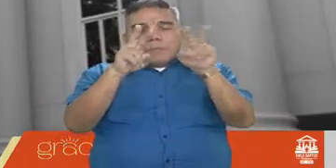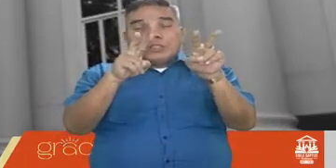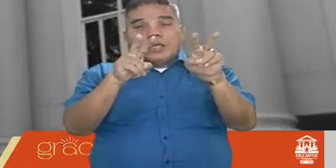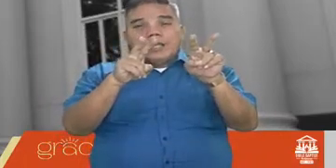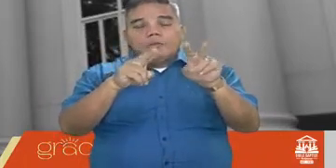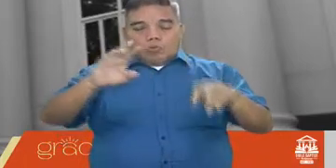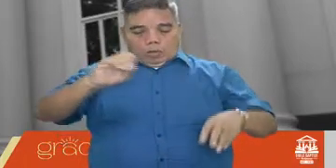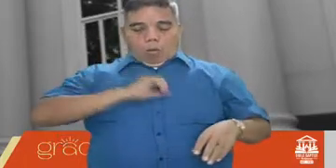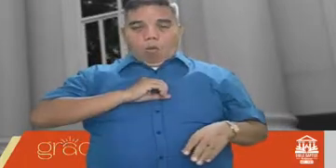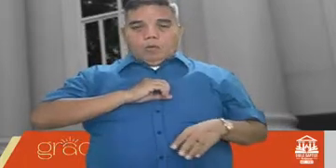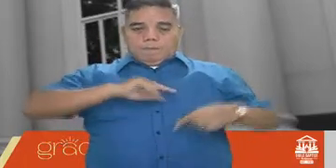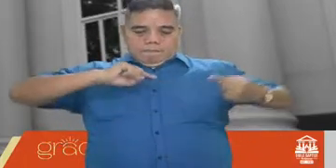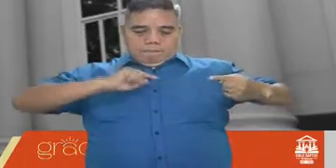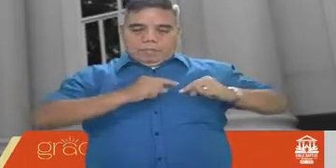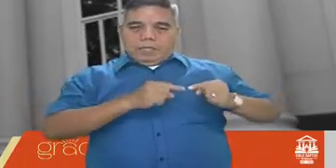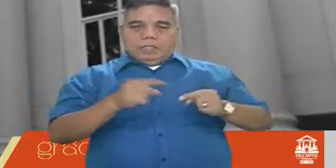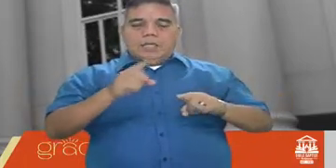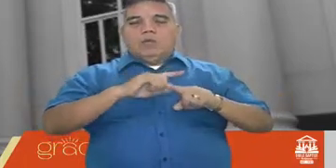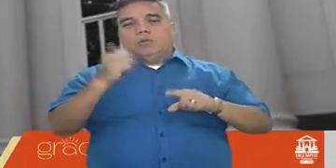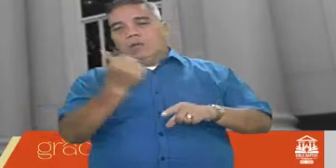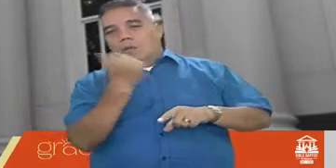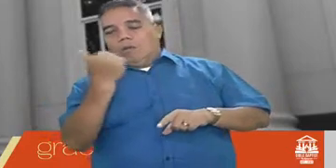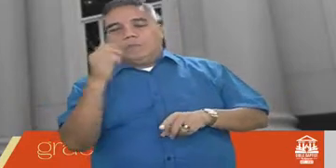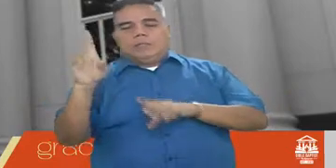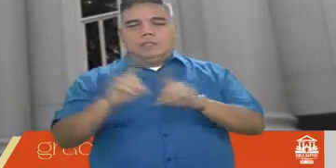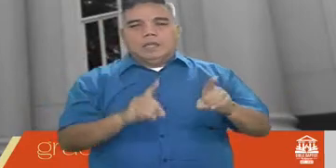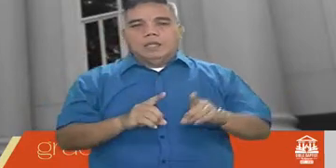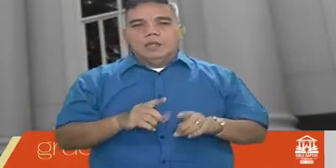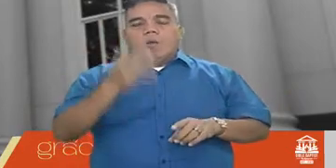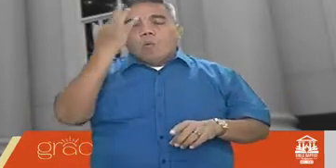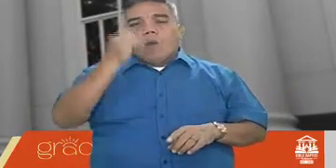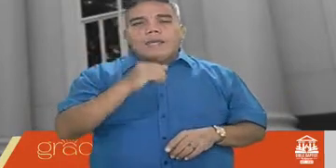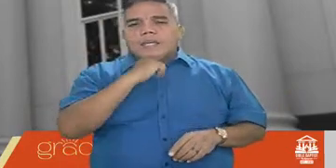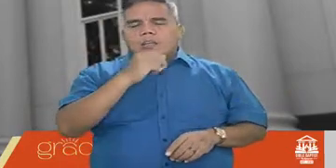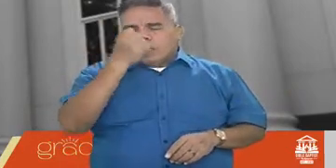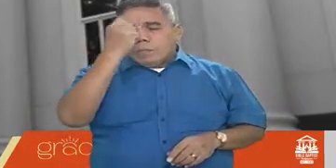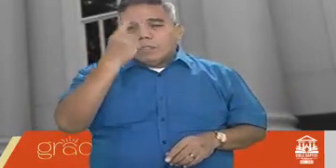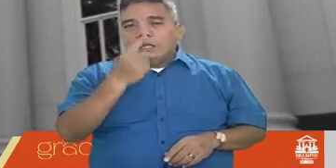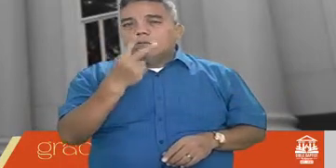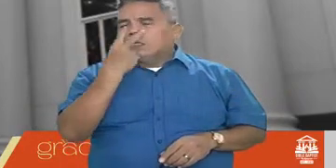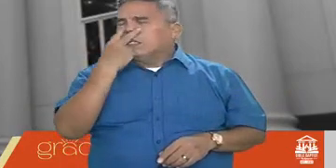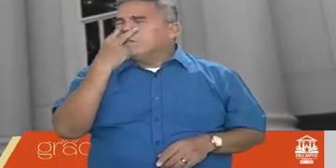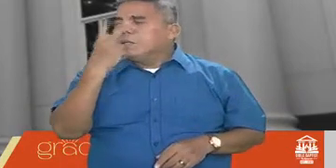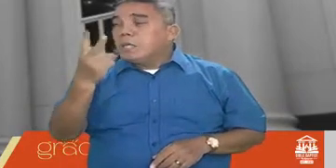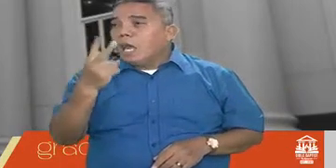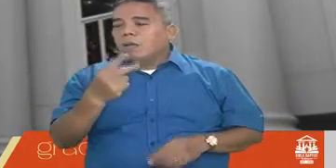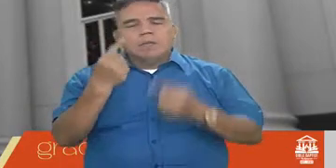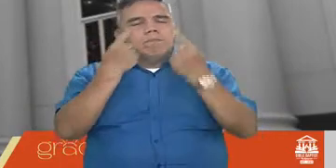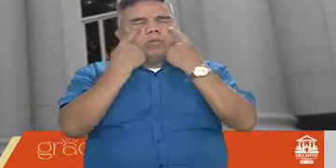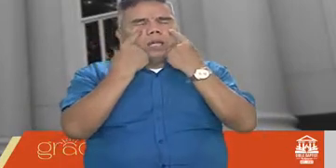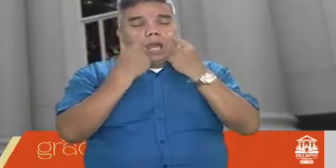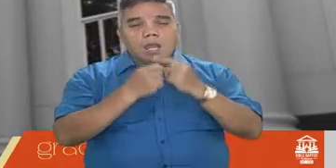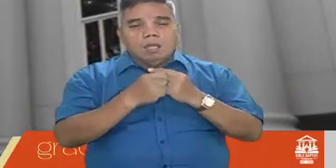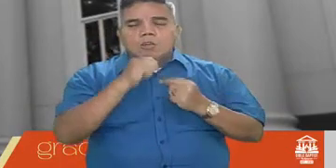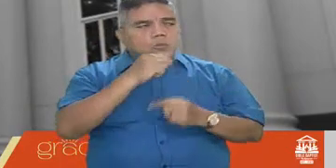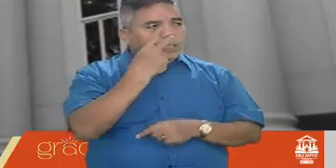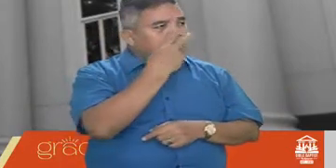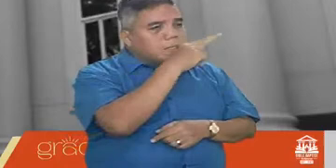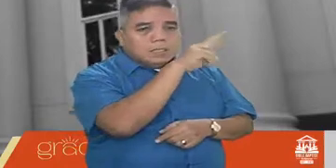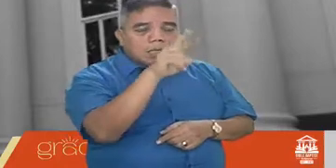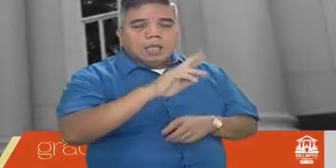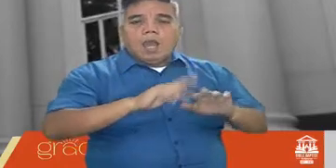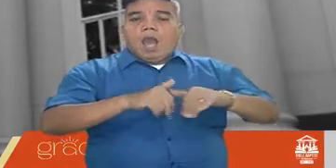to our own bitterness and its devastation. Butata, dili ta makakita. Ug unsa